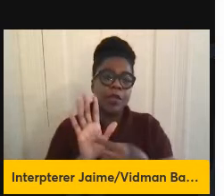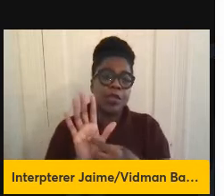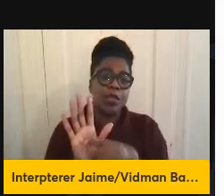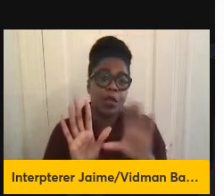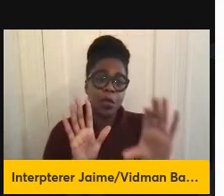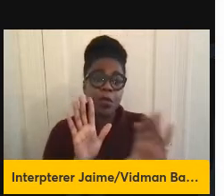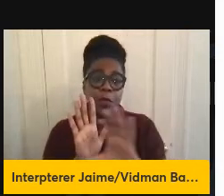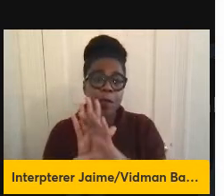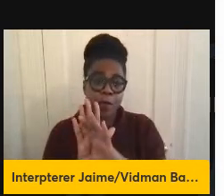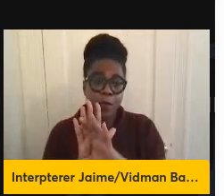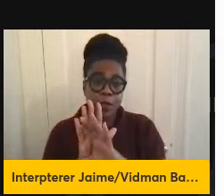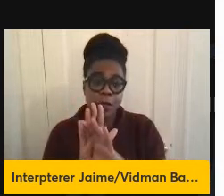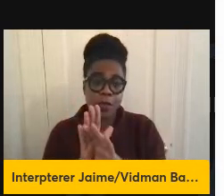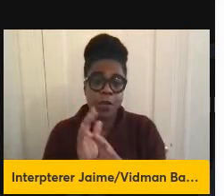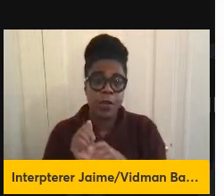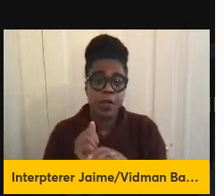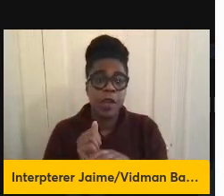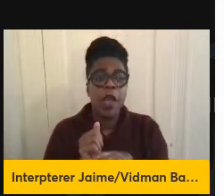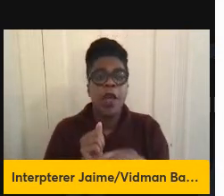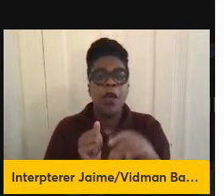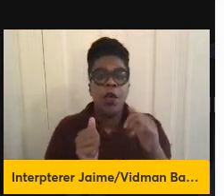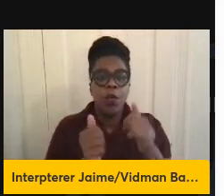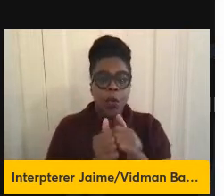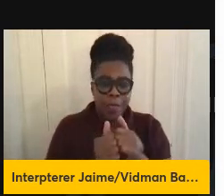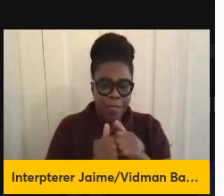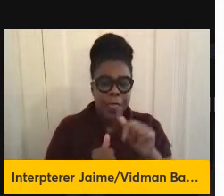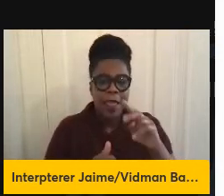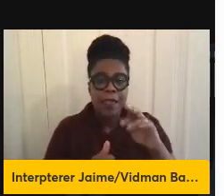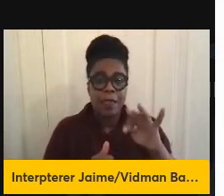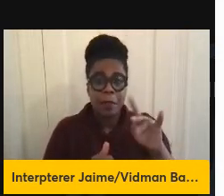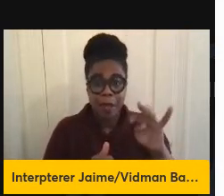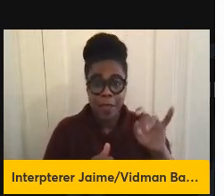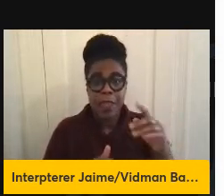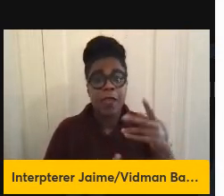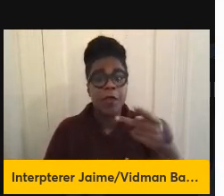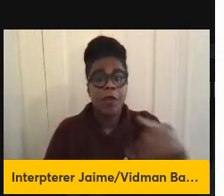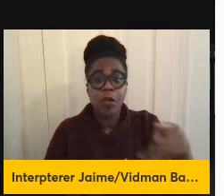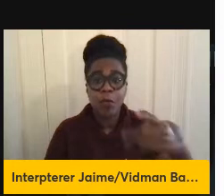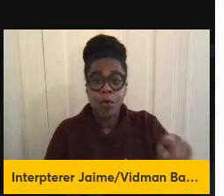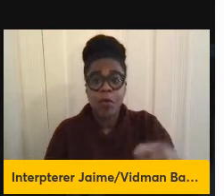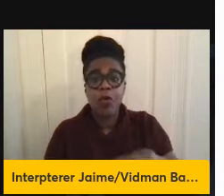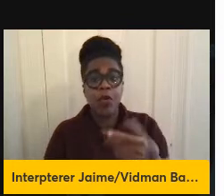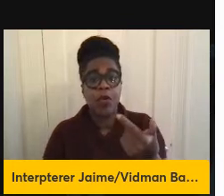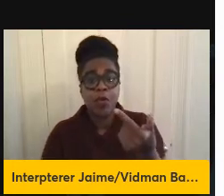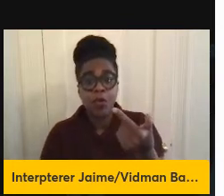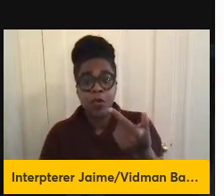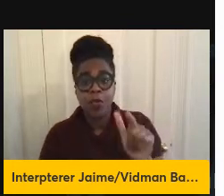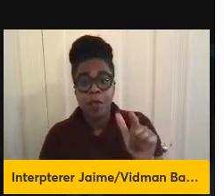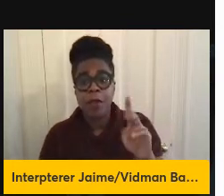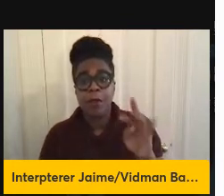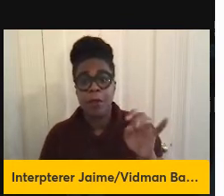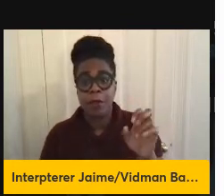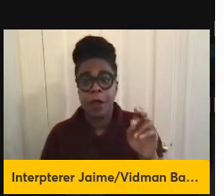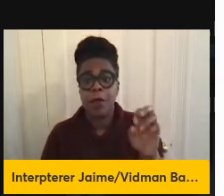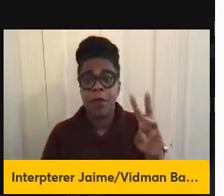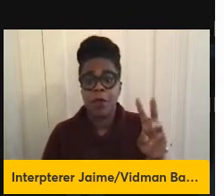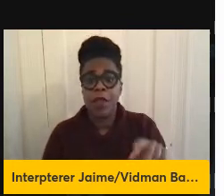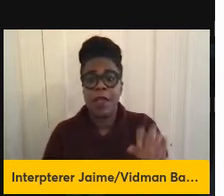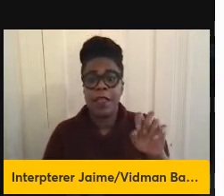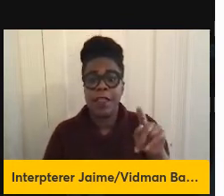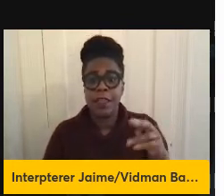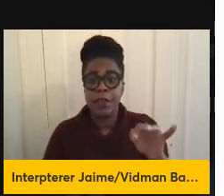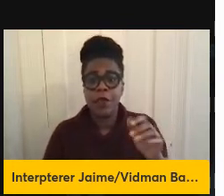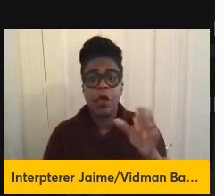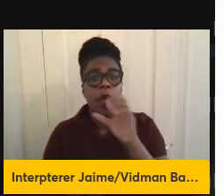the survival niche with the antibody secreting cells in purple, bone marrow stromal cells in green, endothelial cells in orange, and